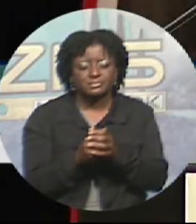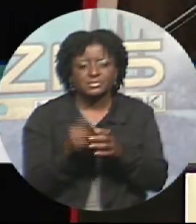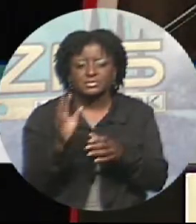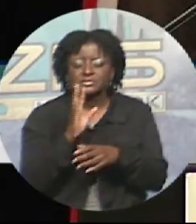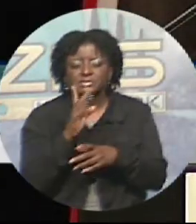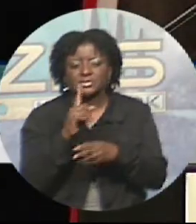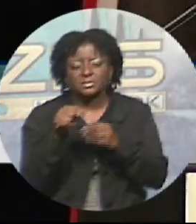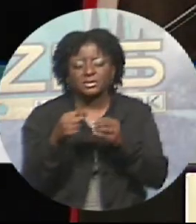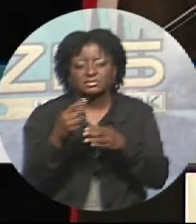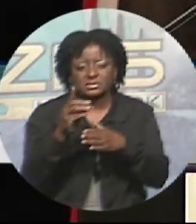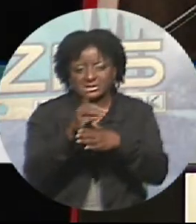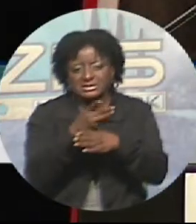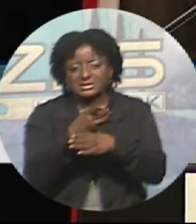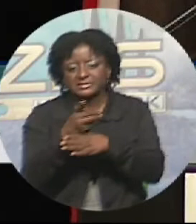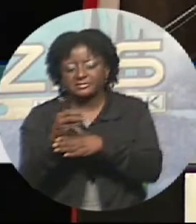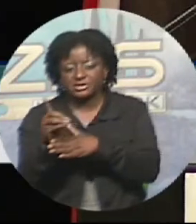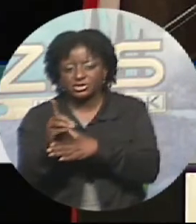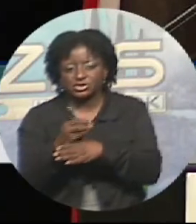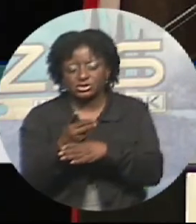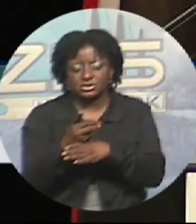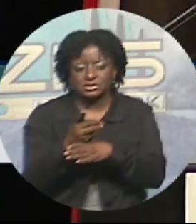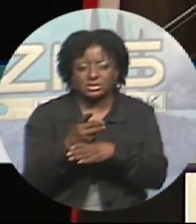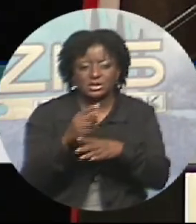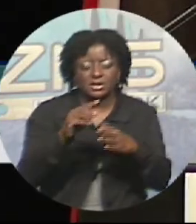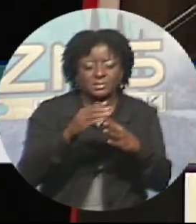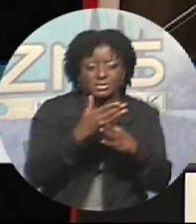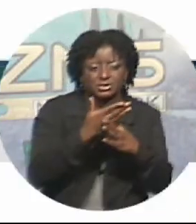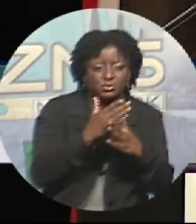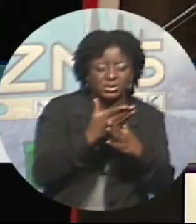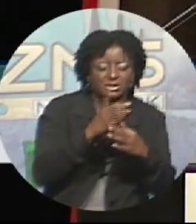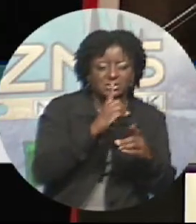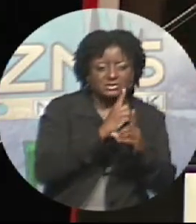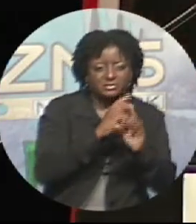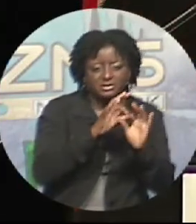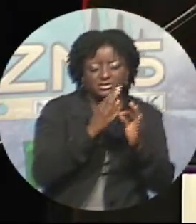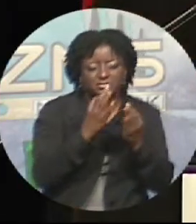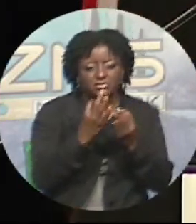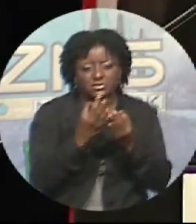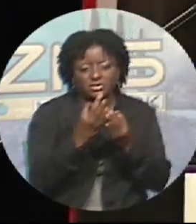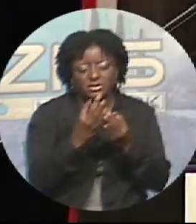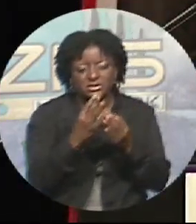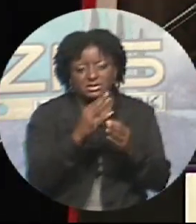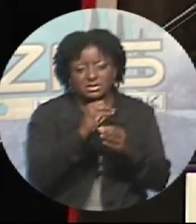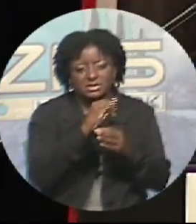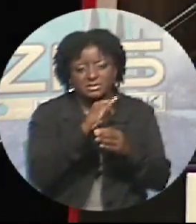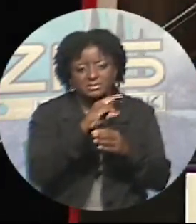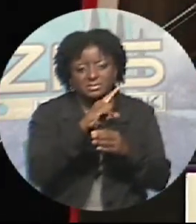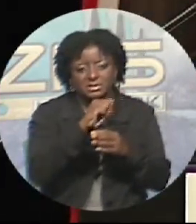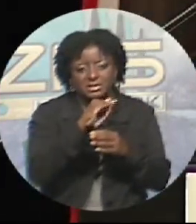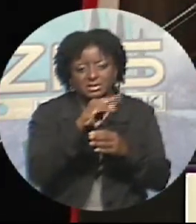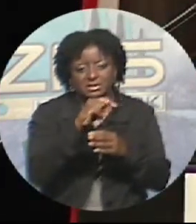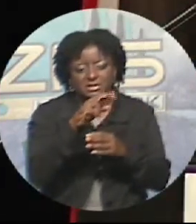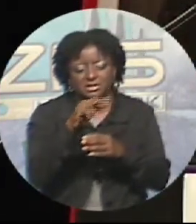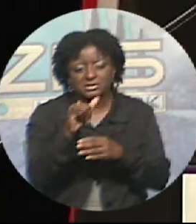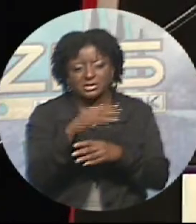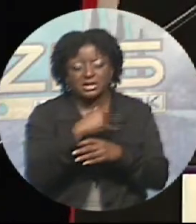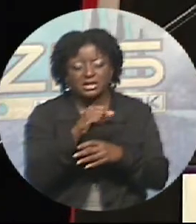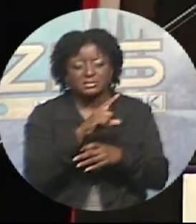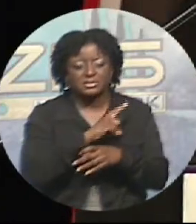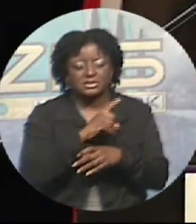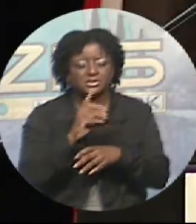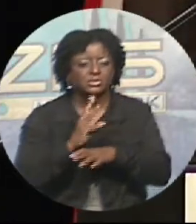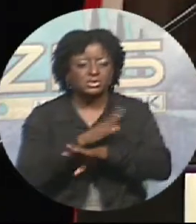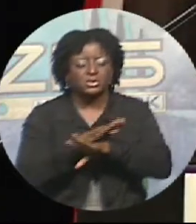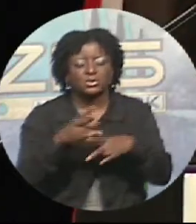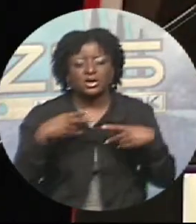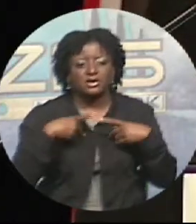between the military establishment and the police establishment. We do not have the right when it comes to protecting the people of